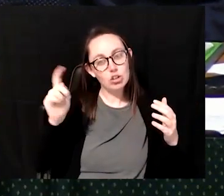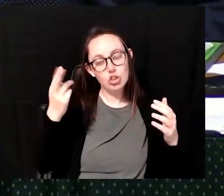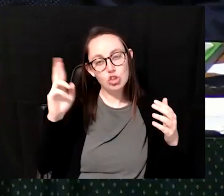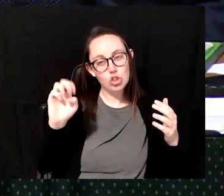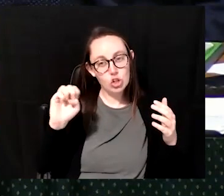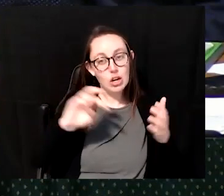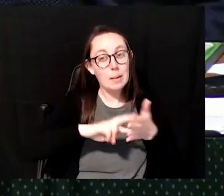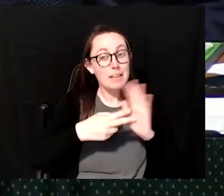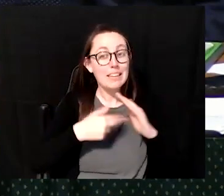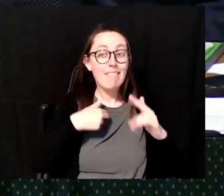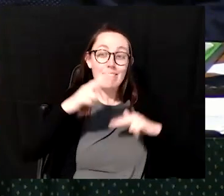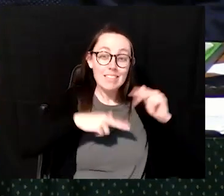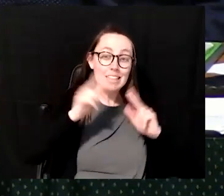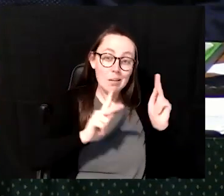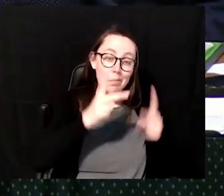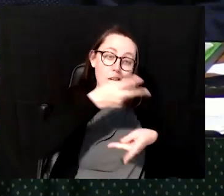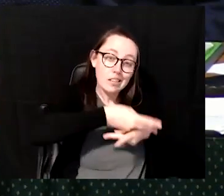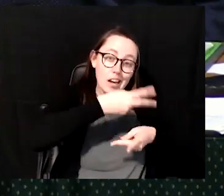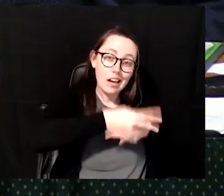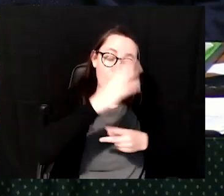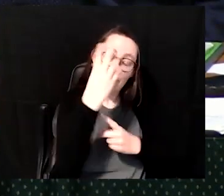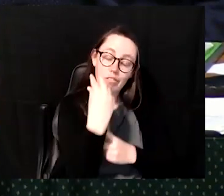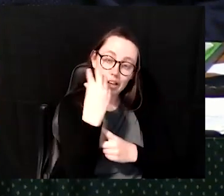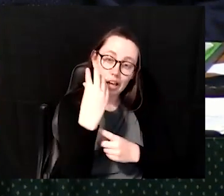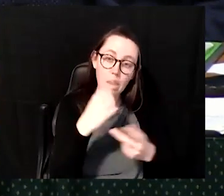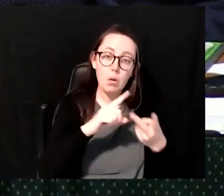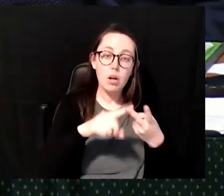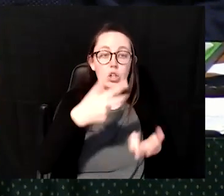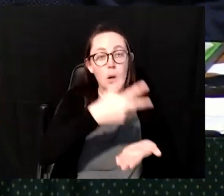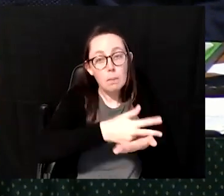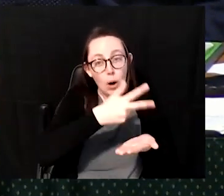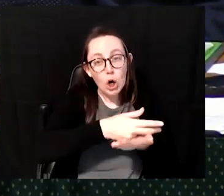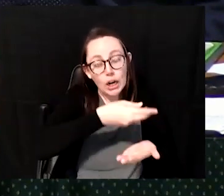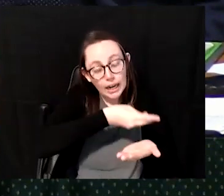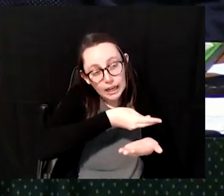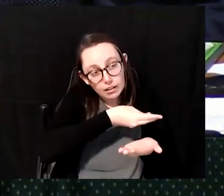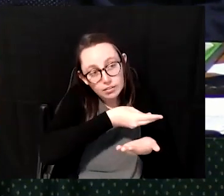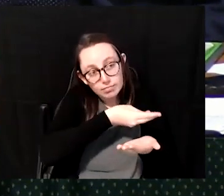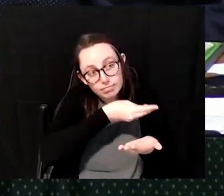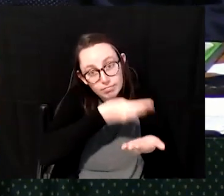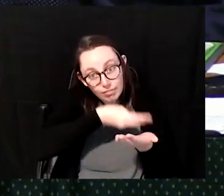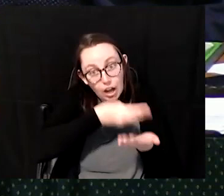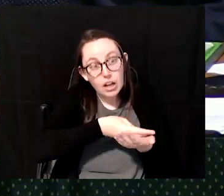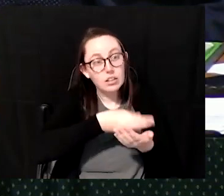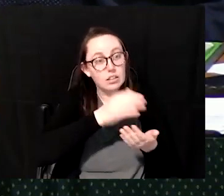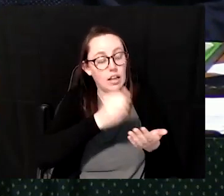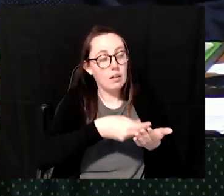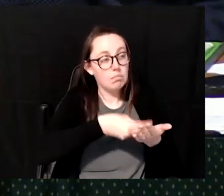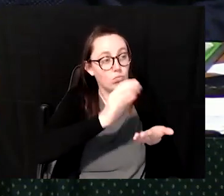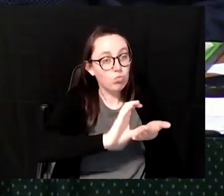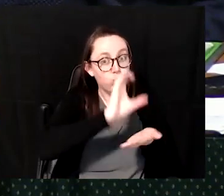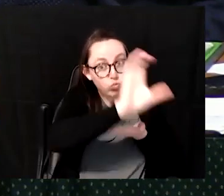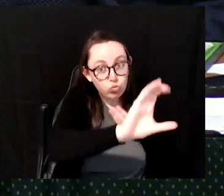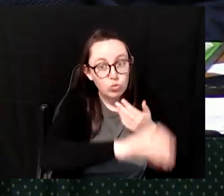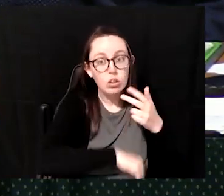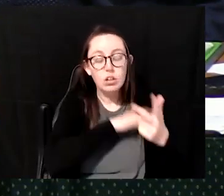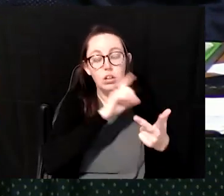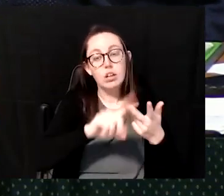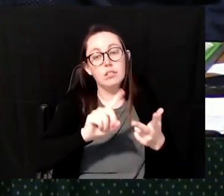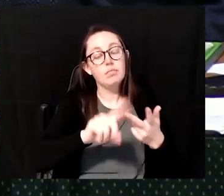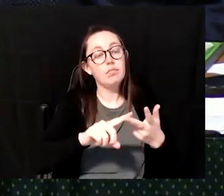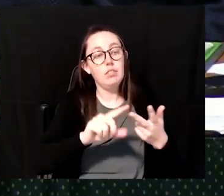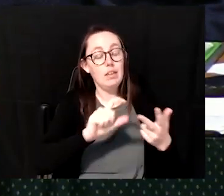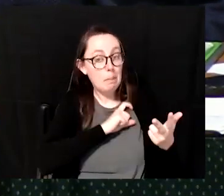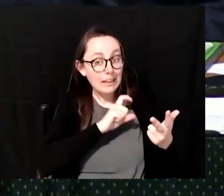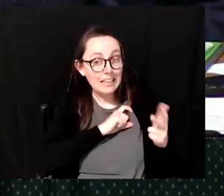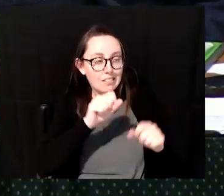there's a parking fund to fund that when we're talking about this 350 000